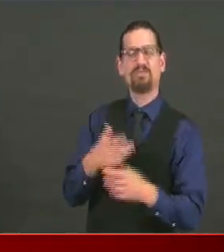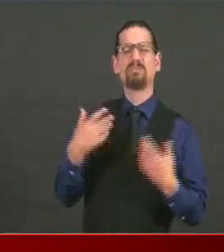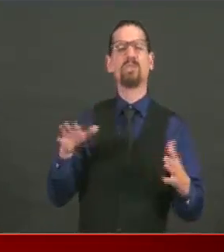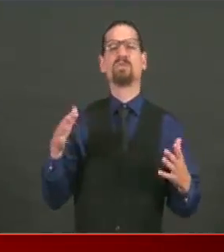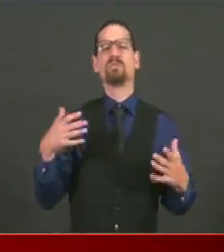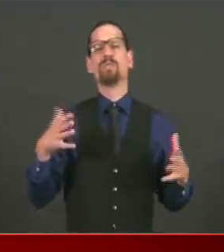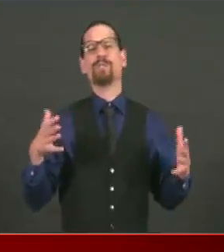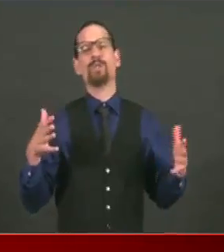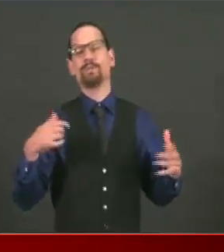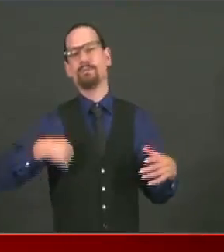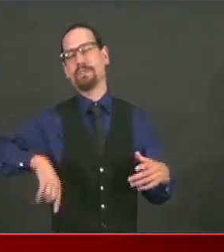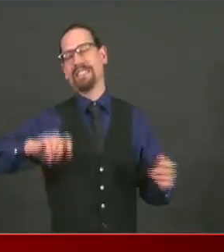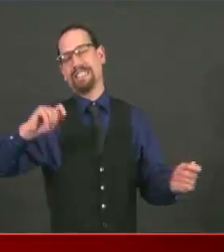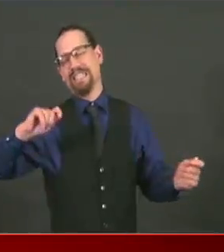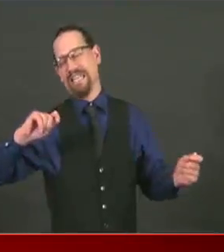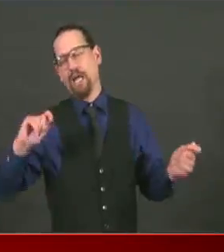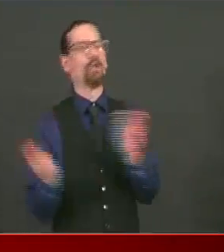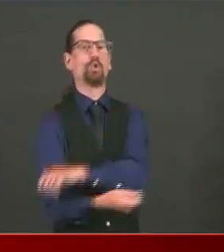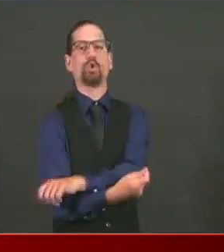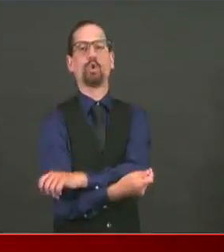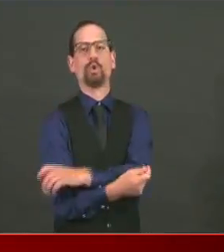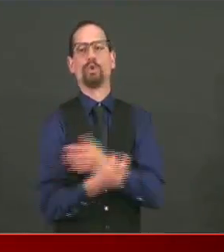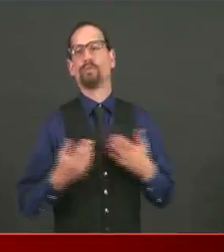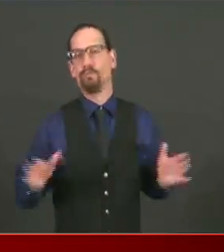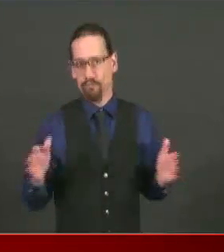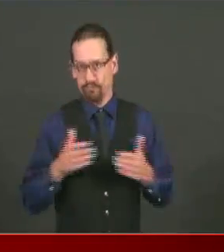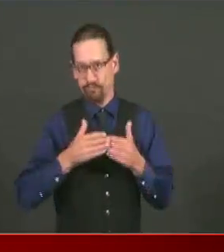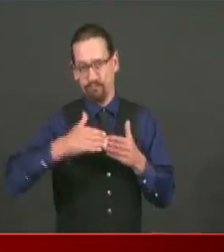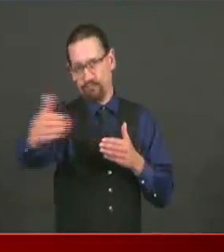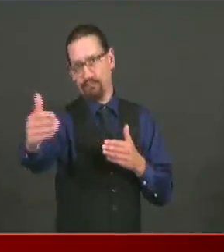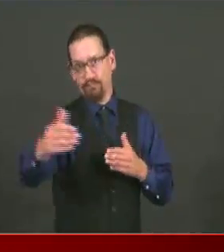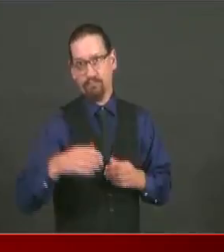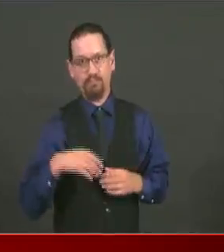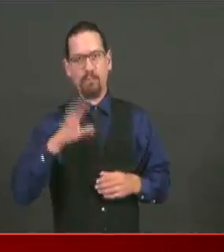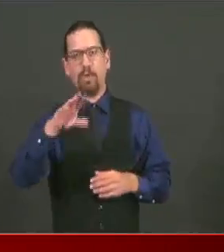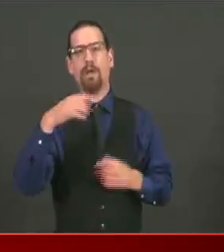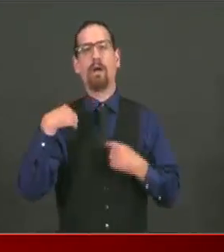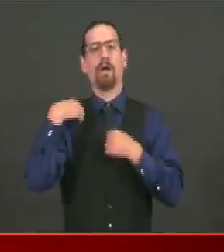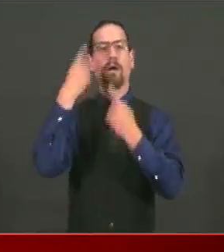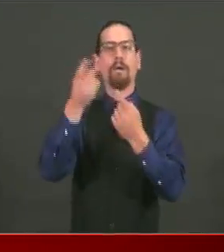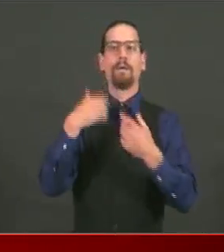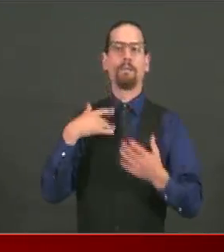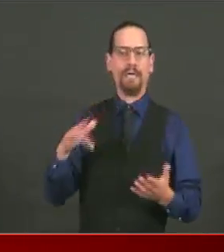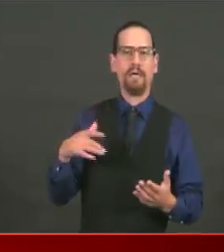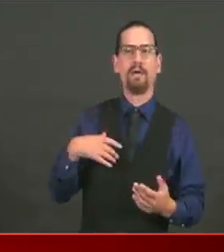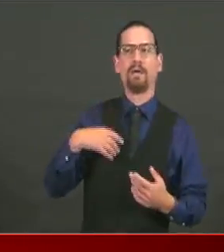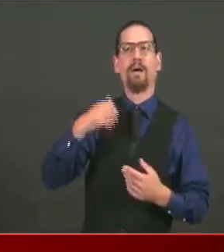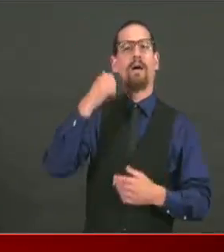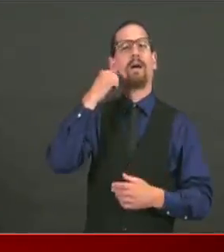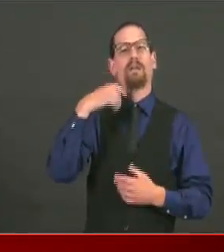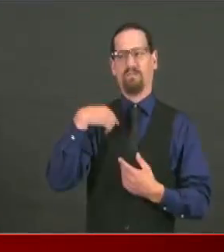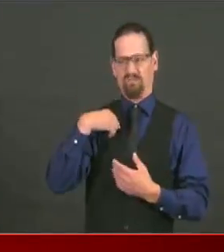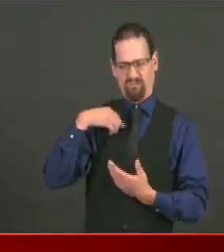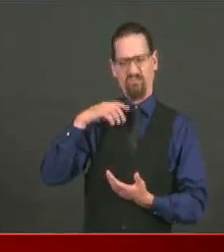I have said it so many times, but you know, I say it all the time. When I got out of high school in the late 80s,